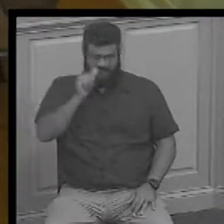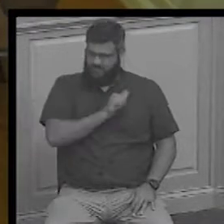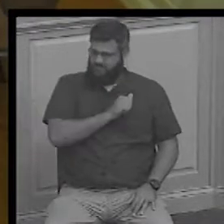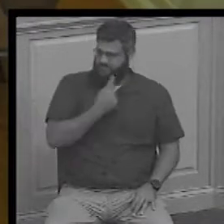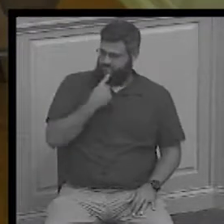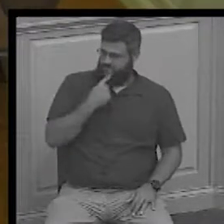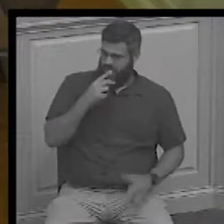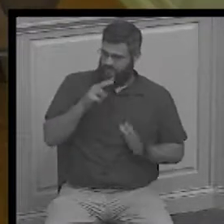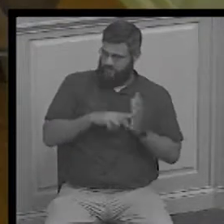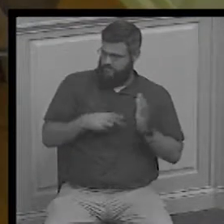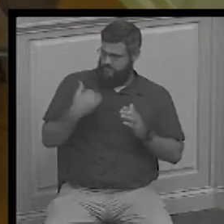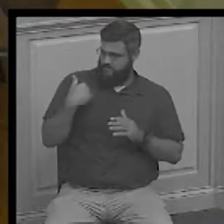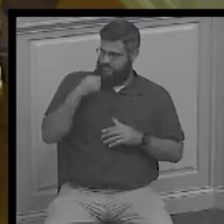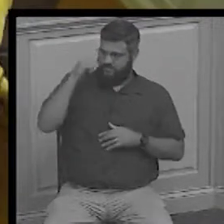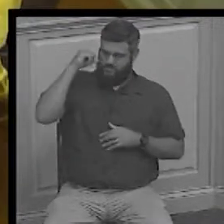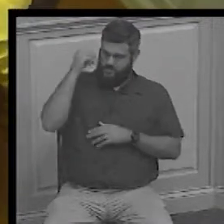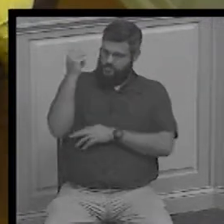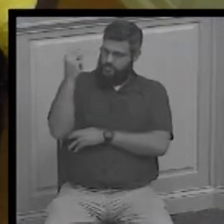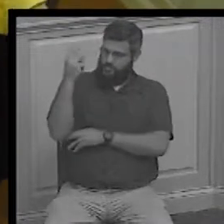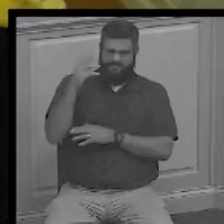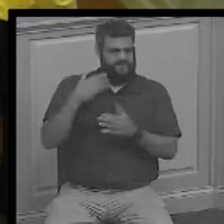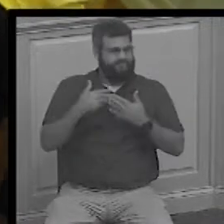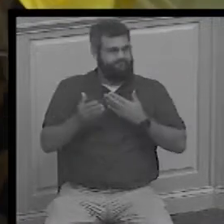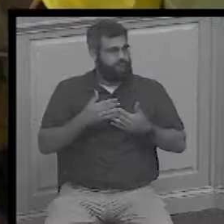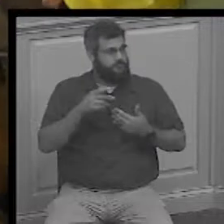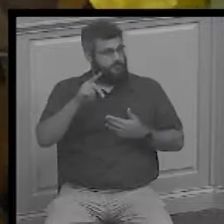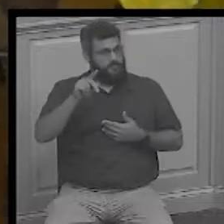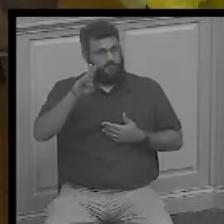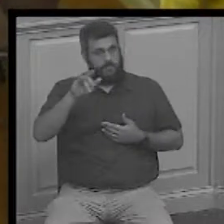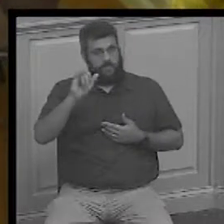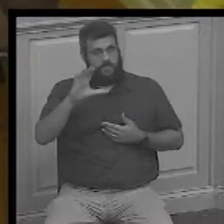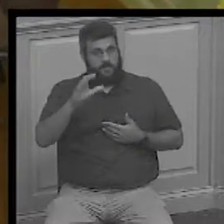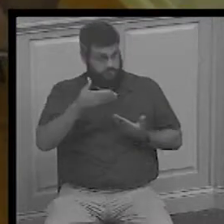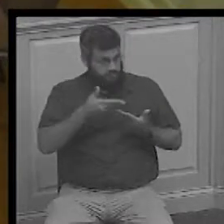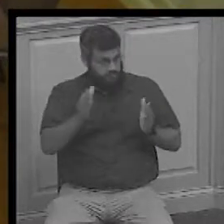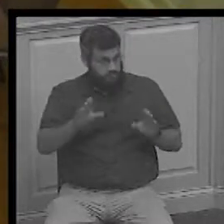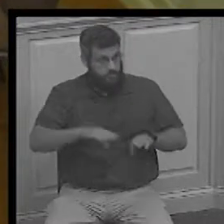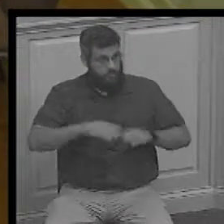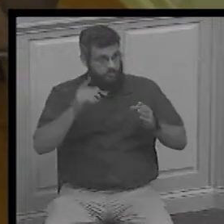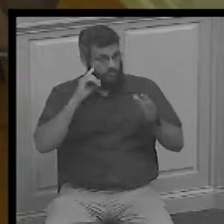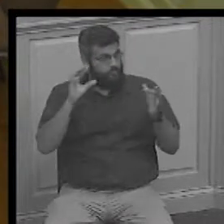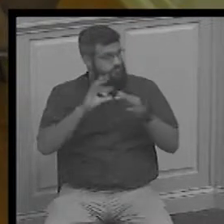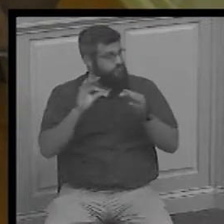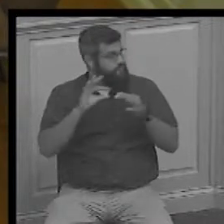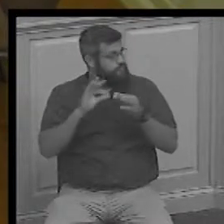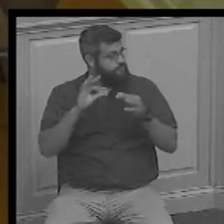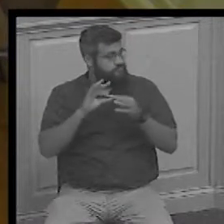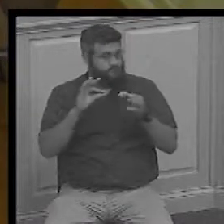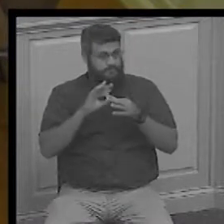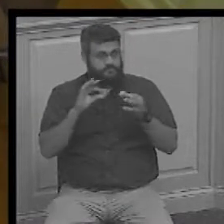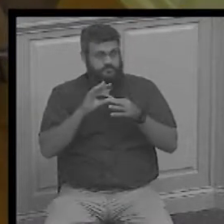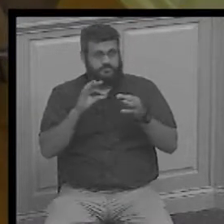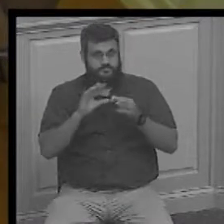wrong with you? Anyone desiring to speak? I'm going to go back